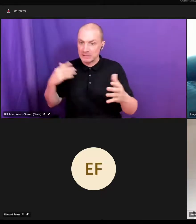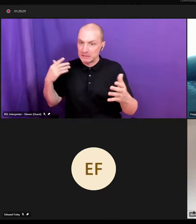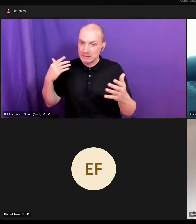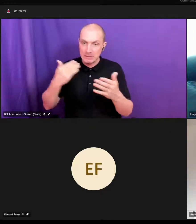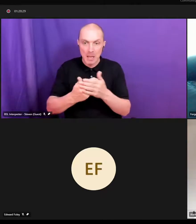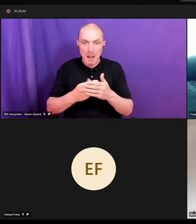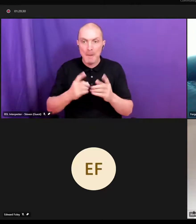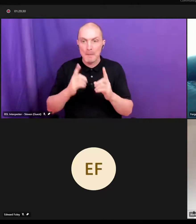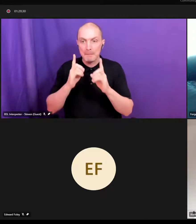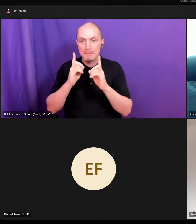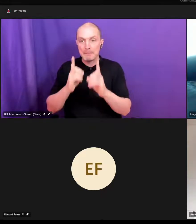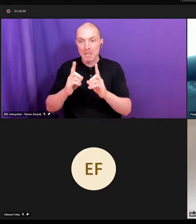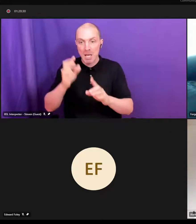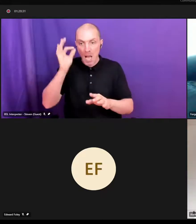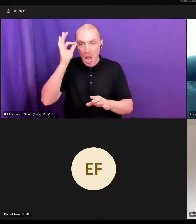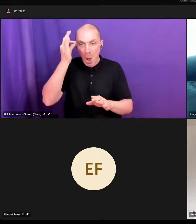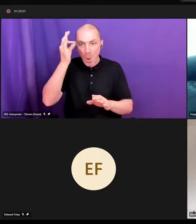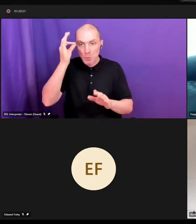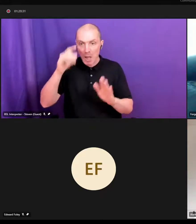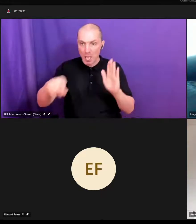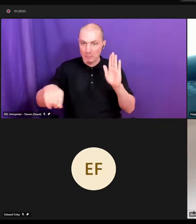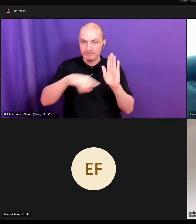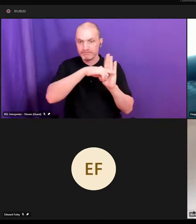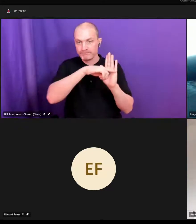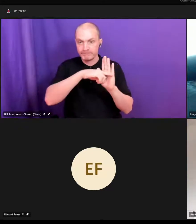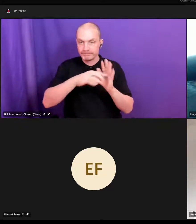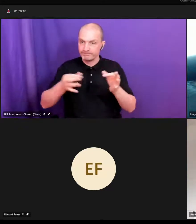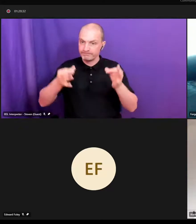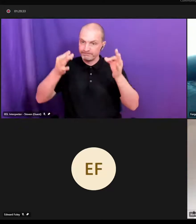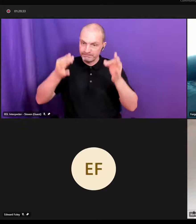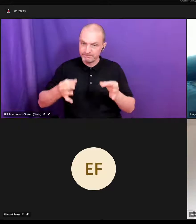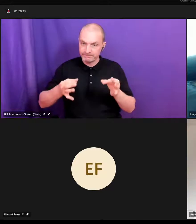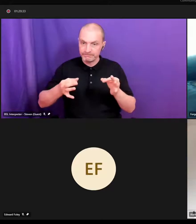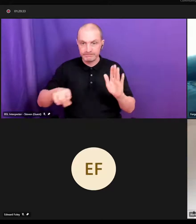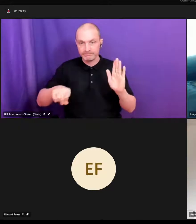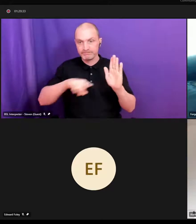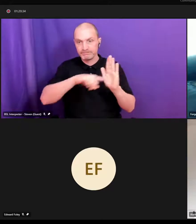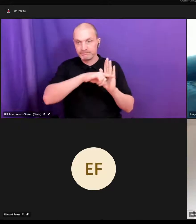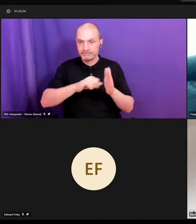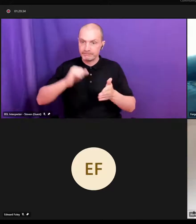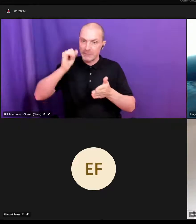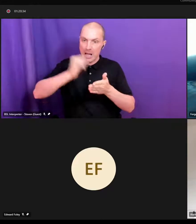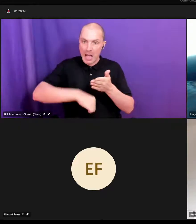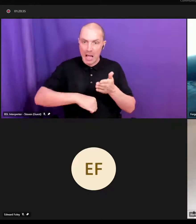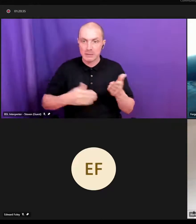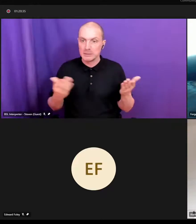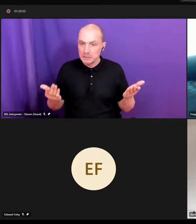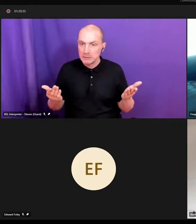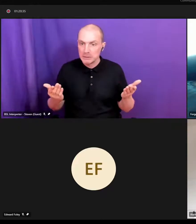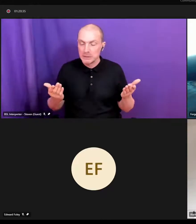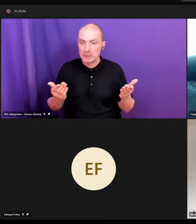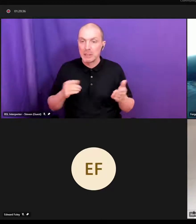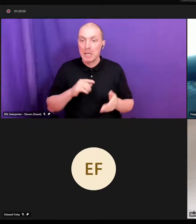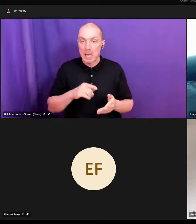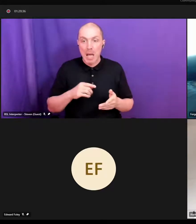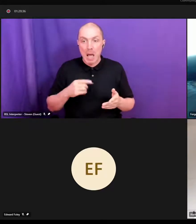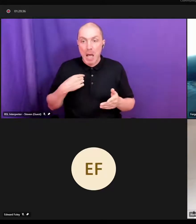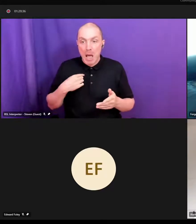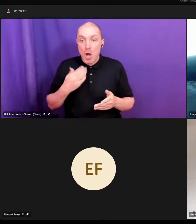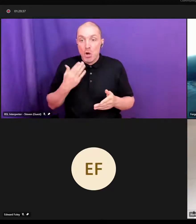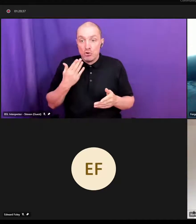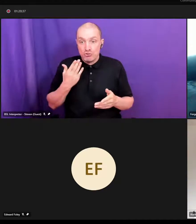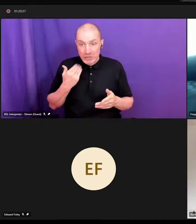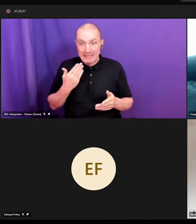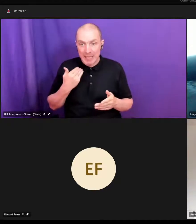to that rule. And I take the point that a number of areas were upgraded recently, and